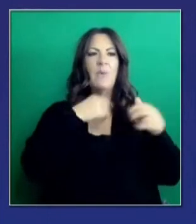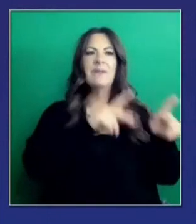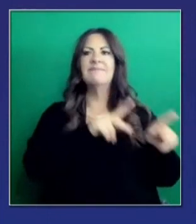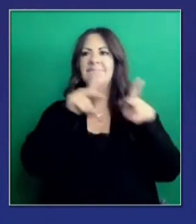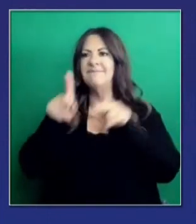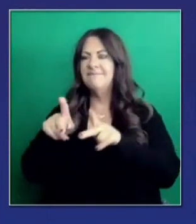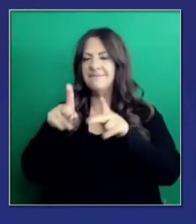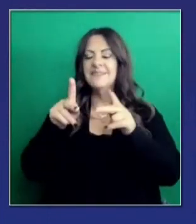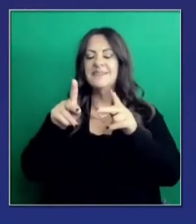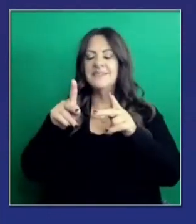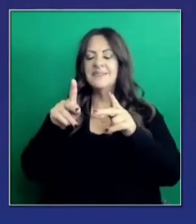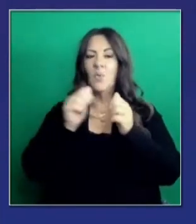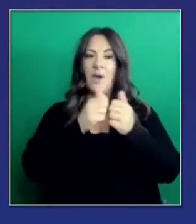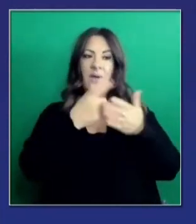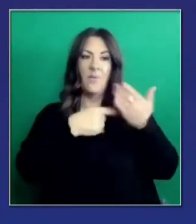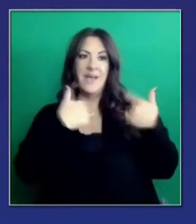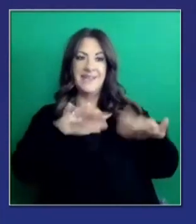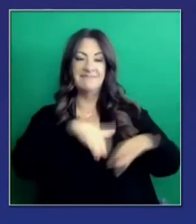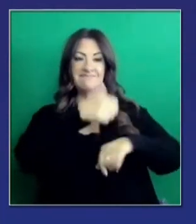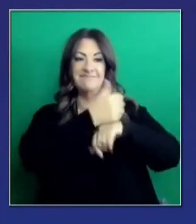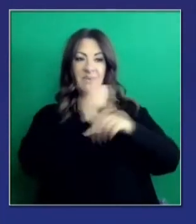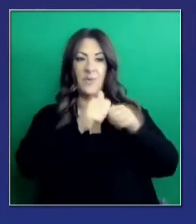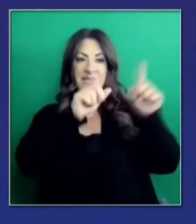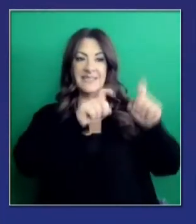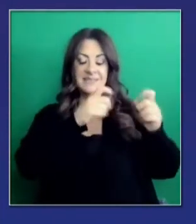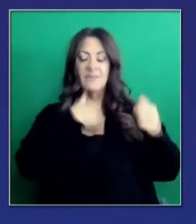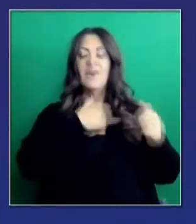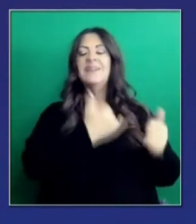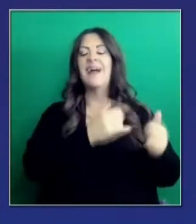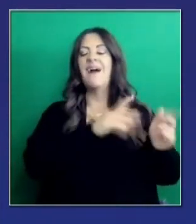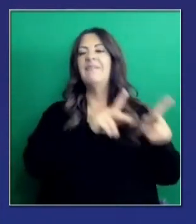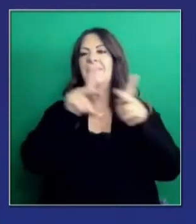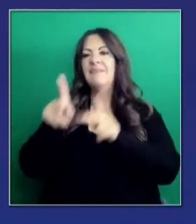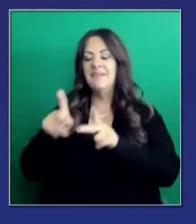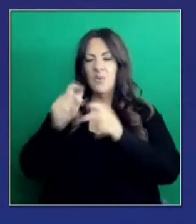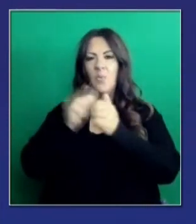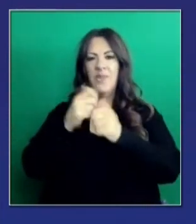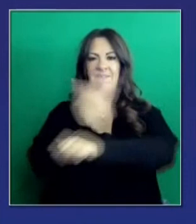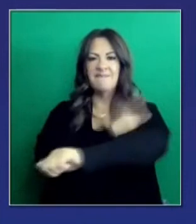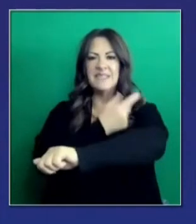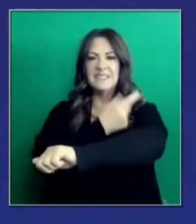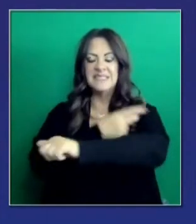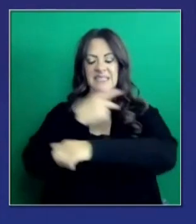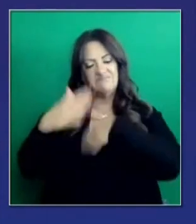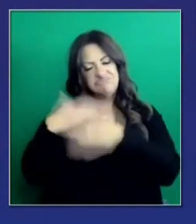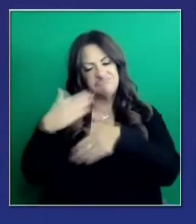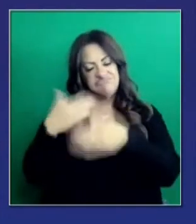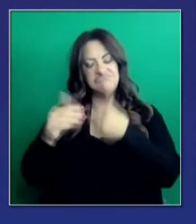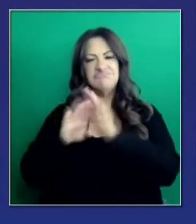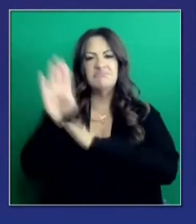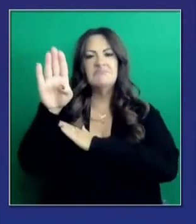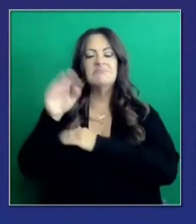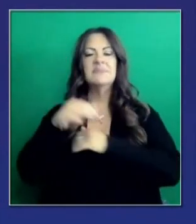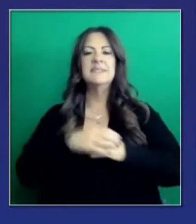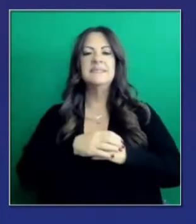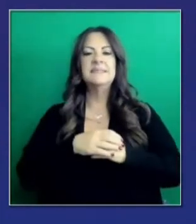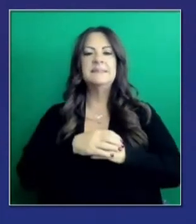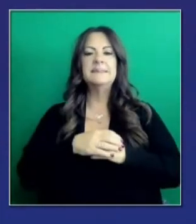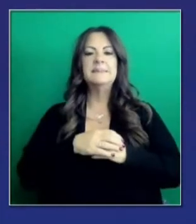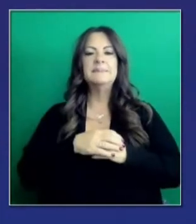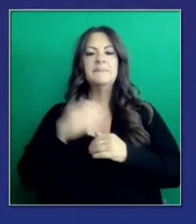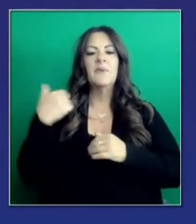and we are on a good pace. Here is an example. Just on the 4th, just a few weeks ago, we were doing daily vaccines of